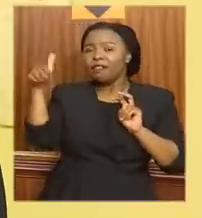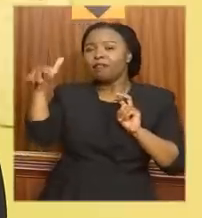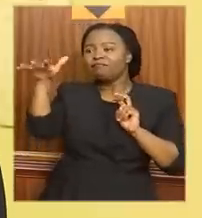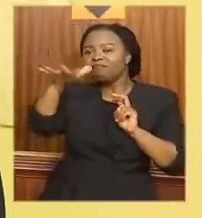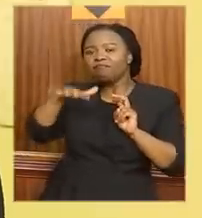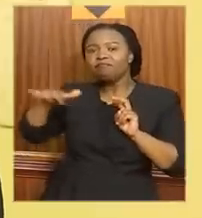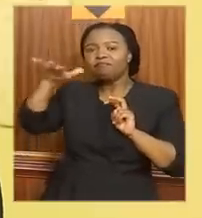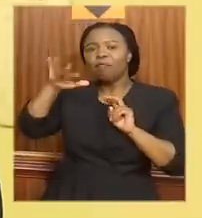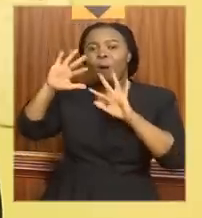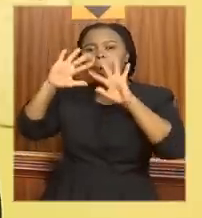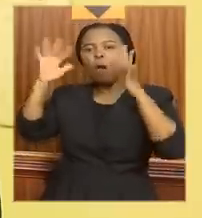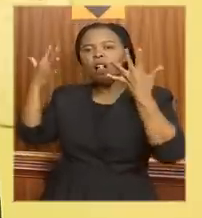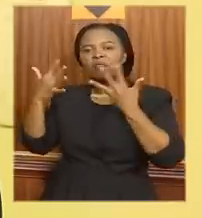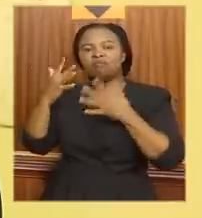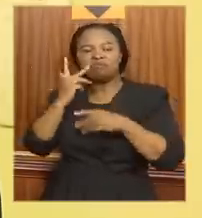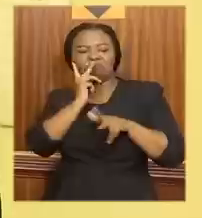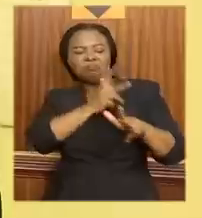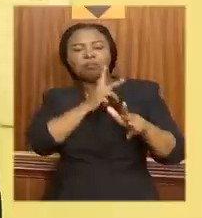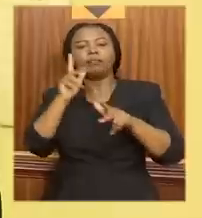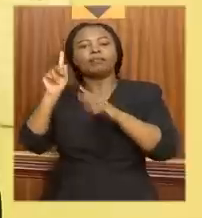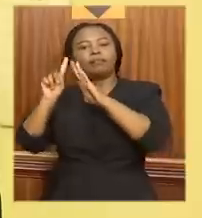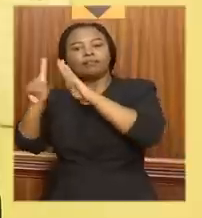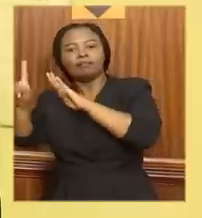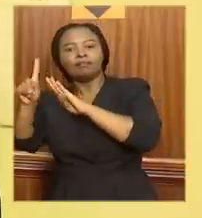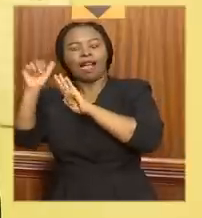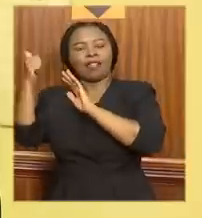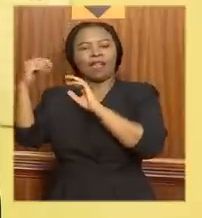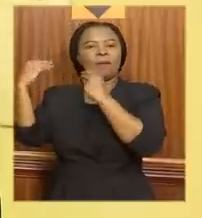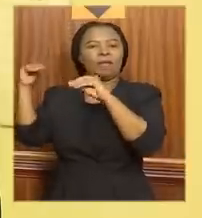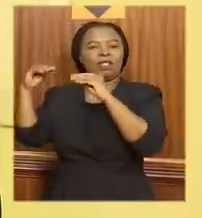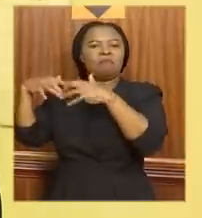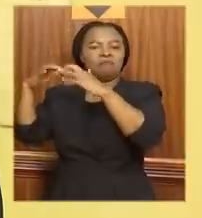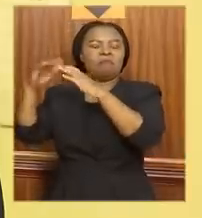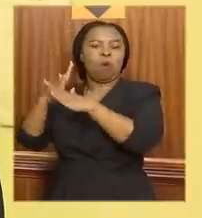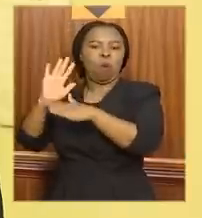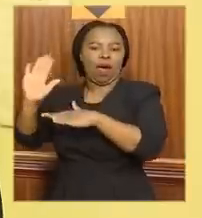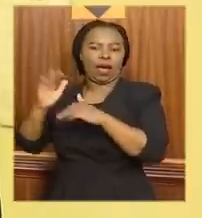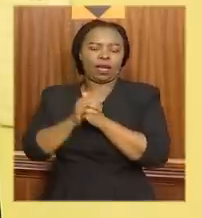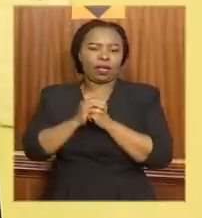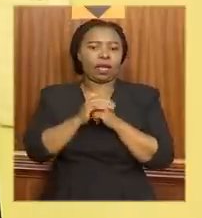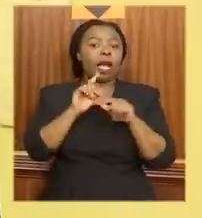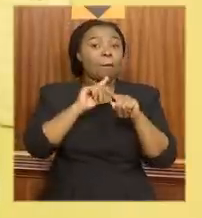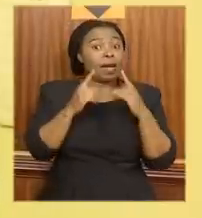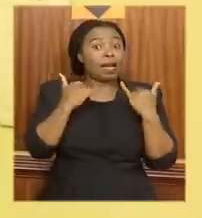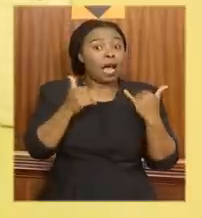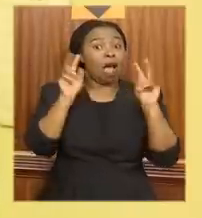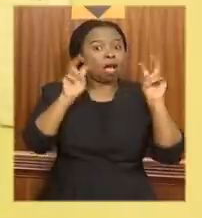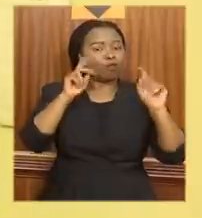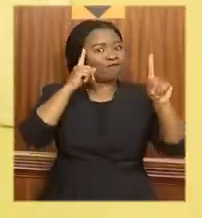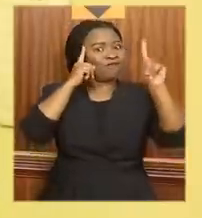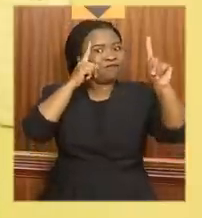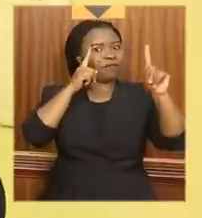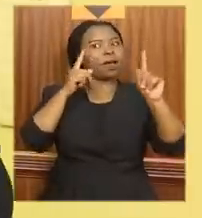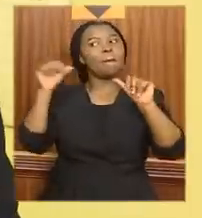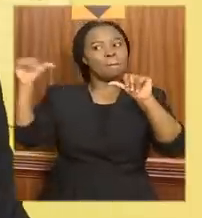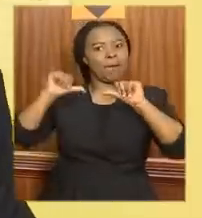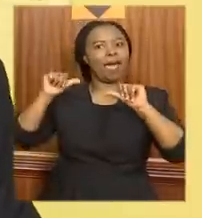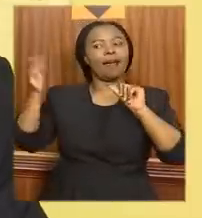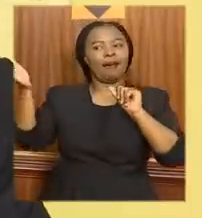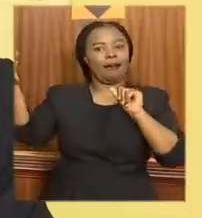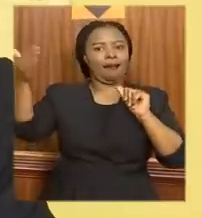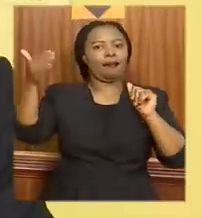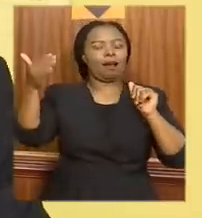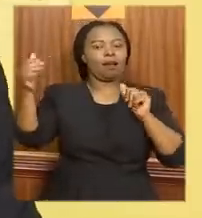world, and Eskom is now seeking to bring them back. But I've also been